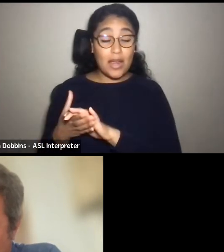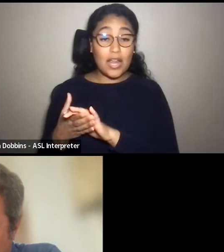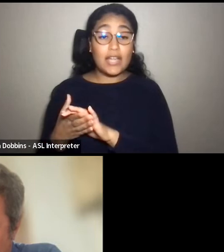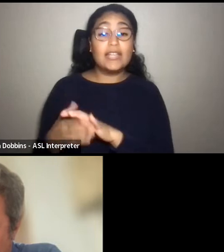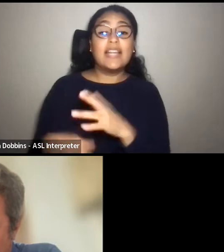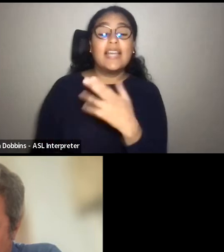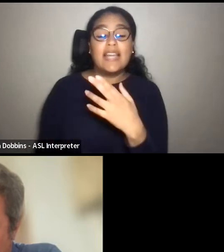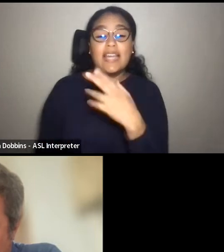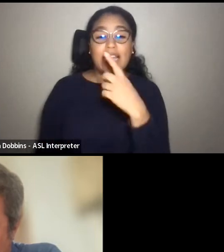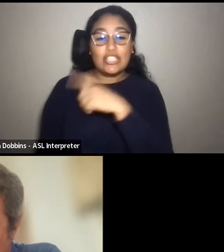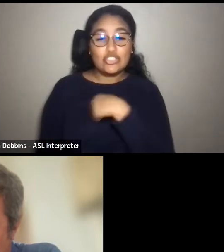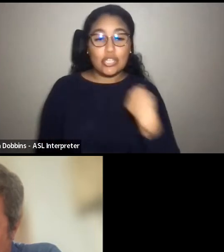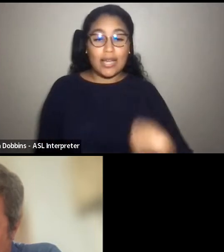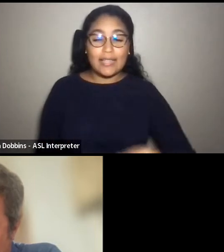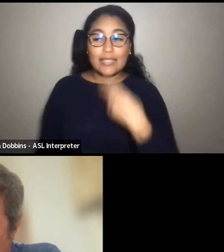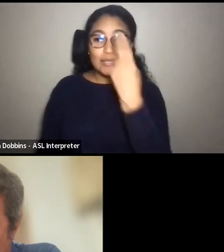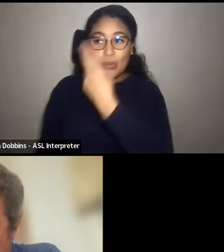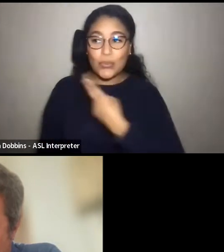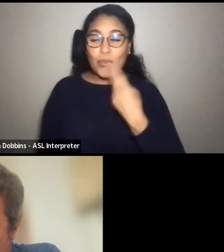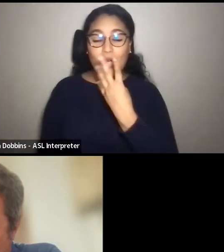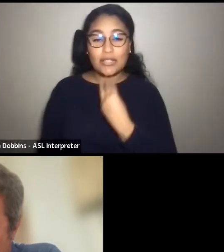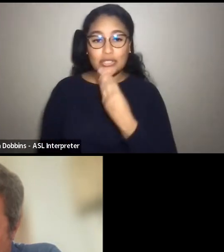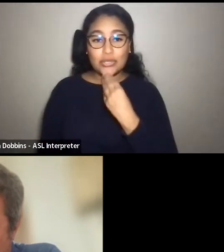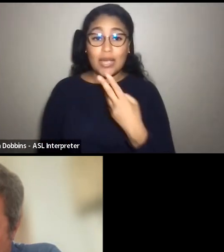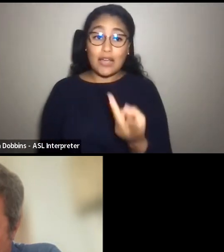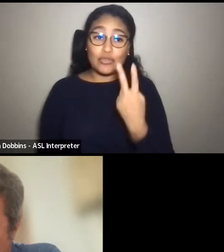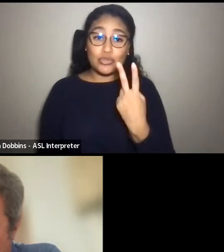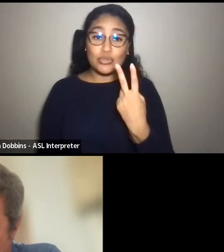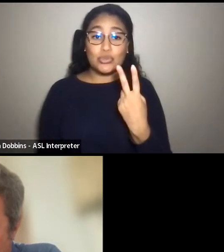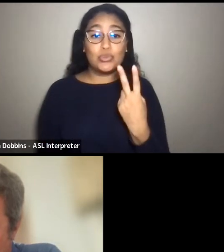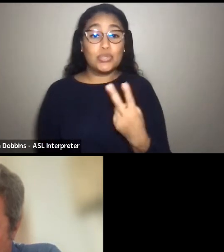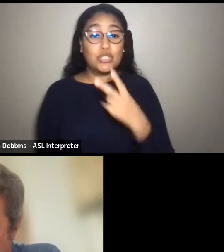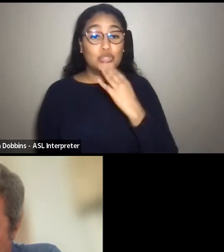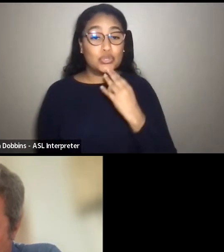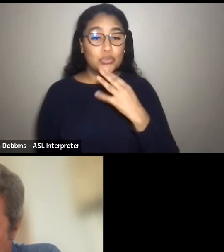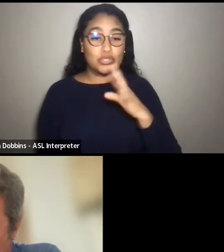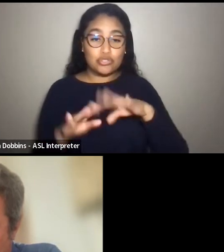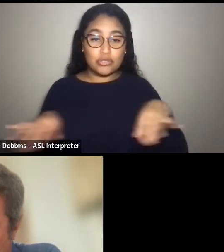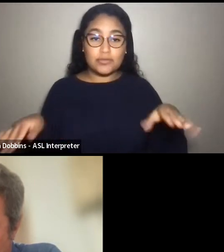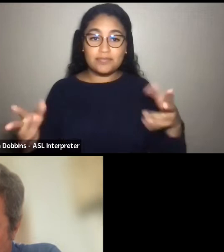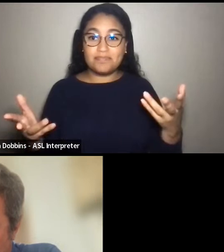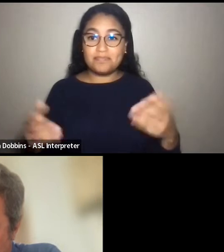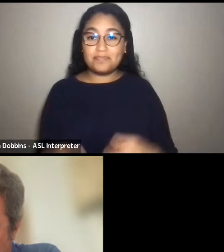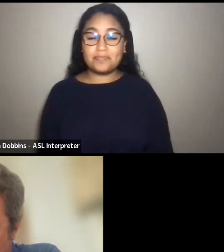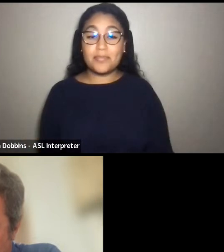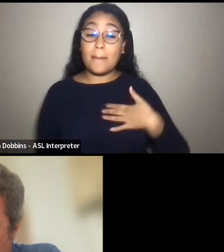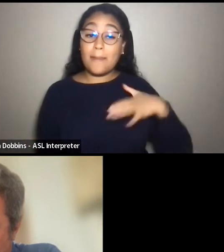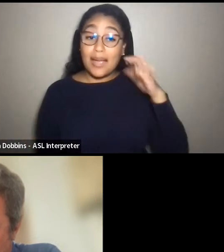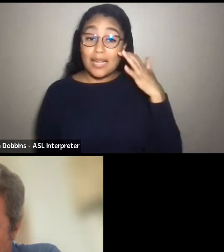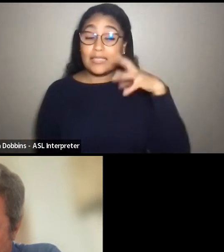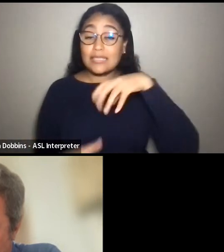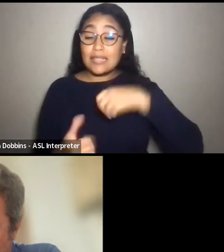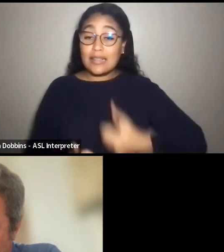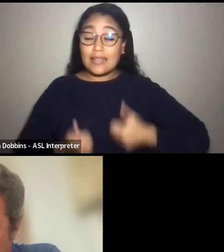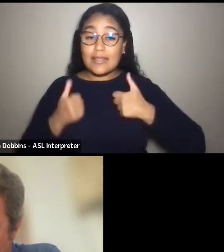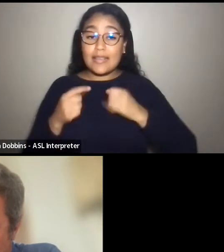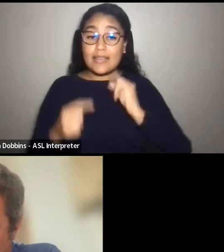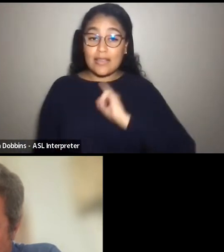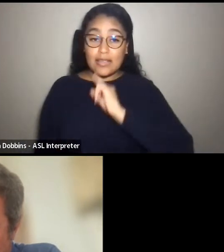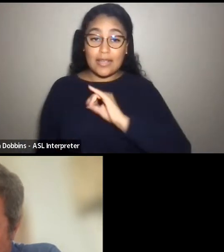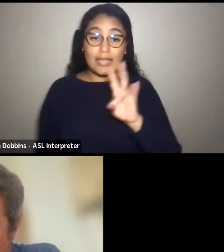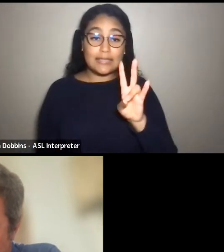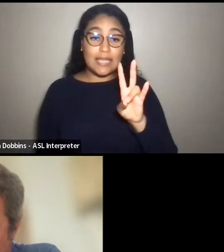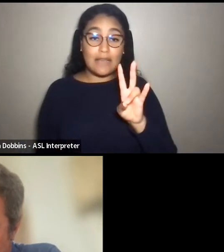have 2 South Korean children who are Jewish. My cousins are in Israel, and I have 7